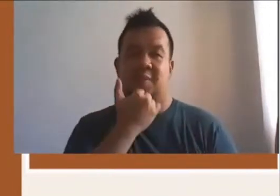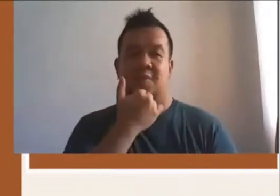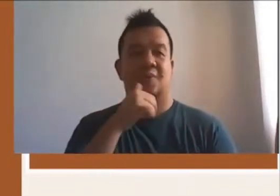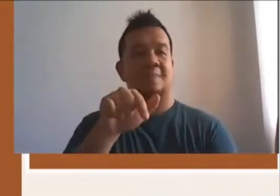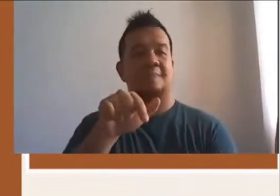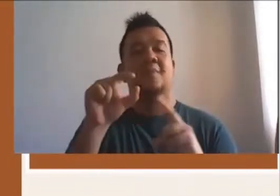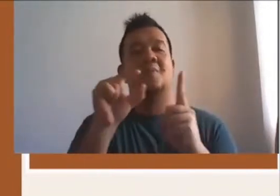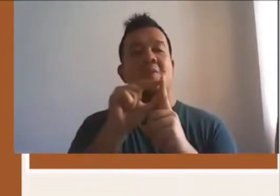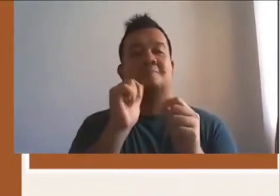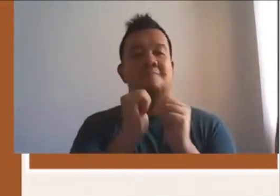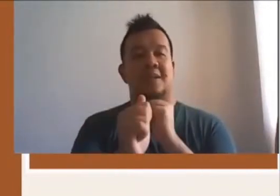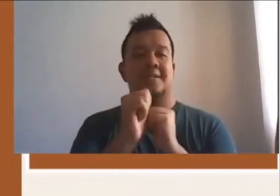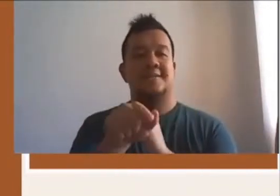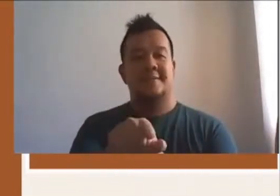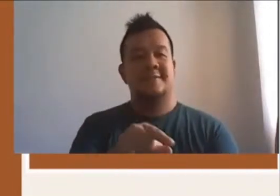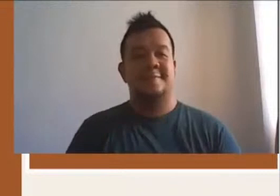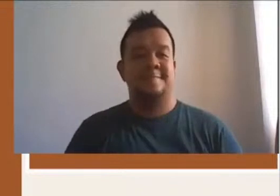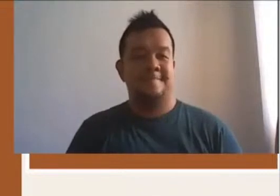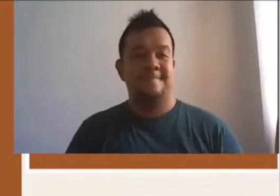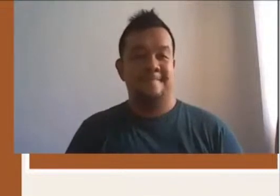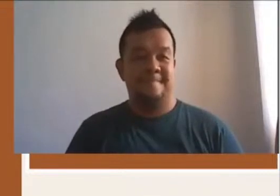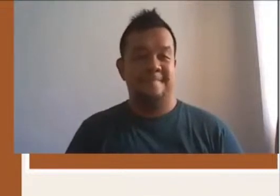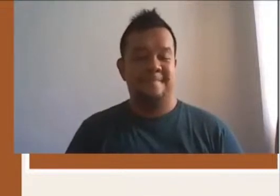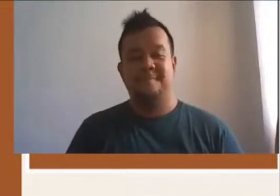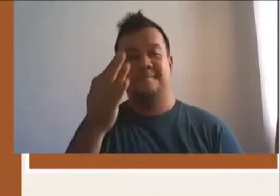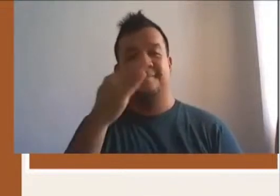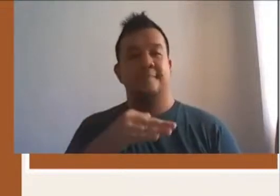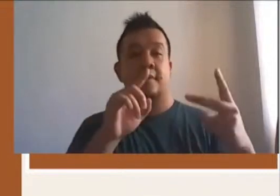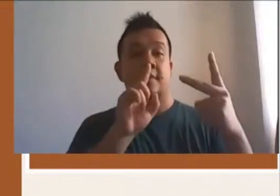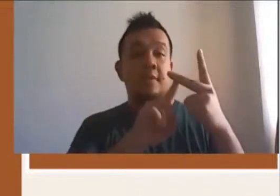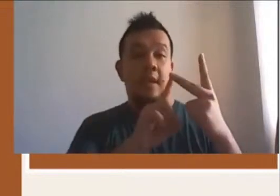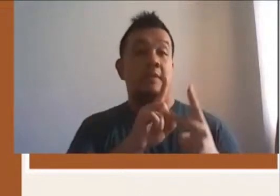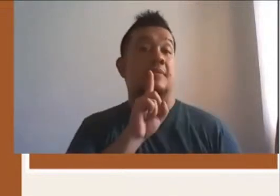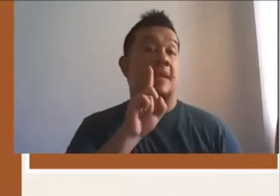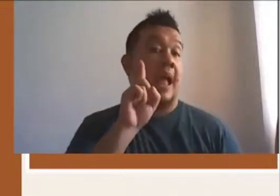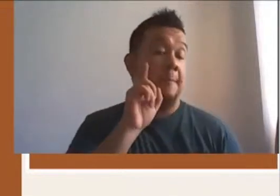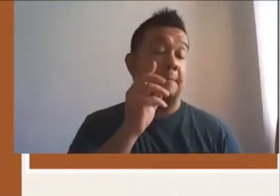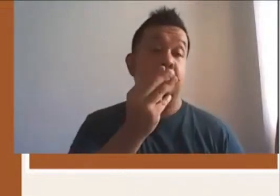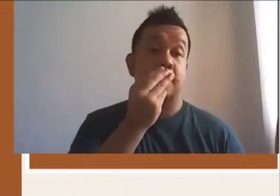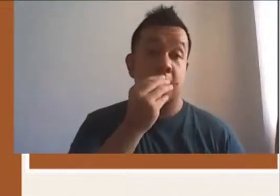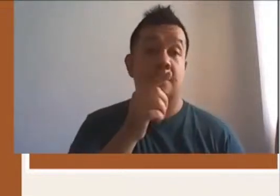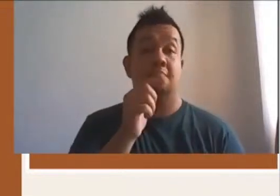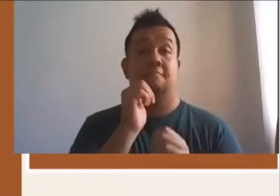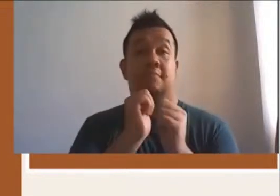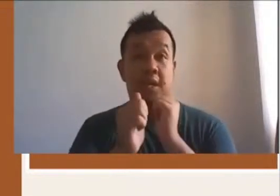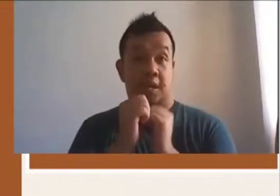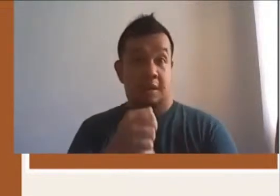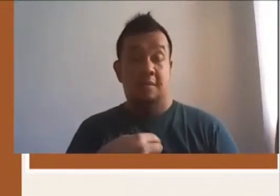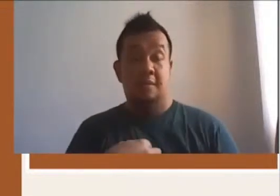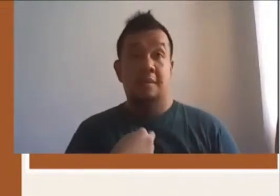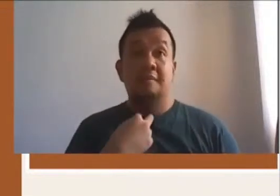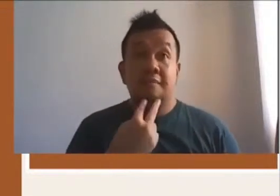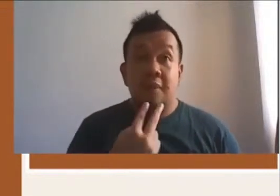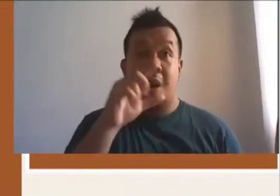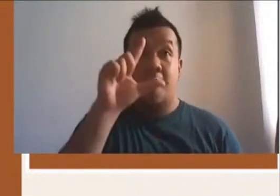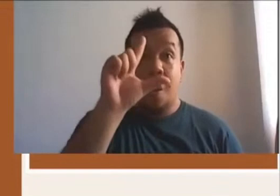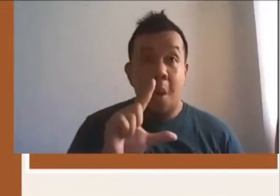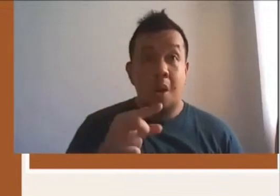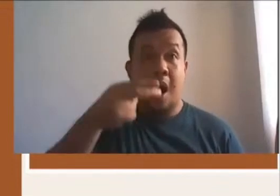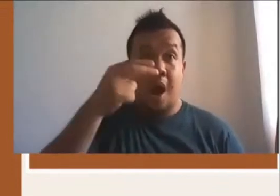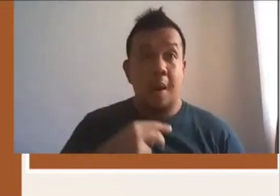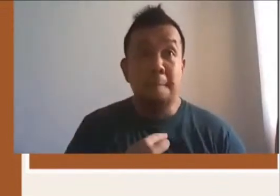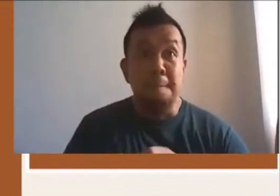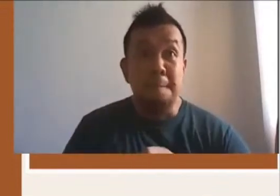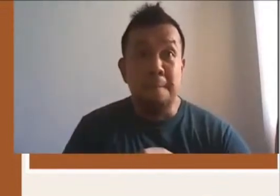Next naman, deaf mute. Ibig sabihin, may volume kami na pwedeng zero yung volume. Pag umiiyak kami, pag